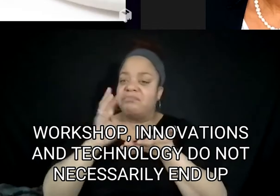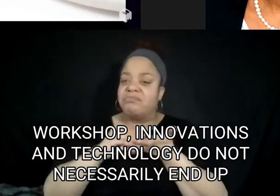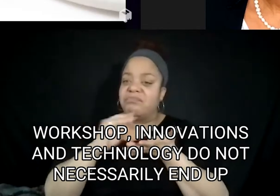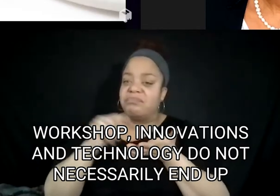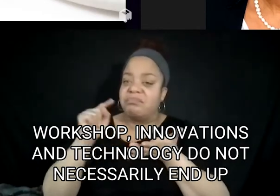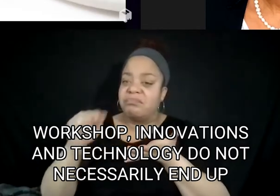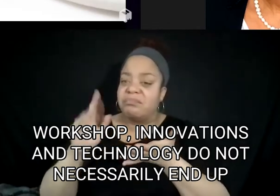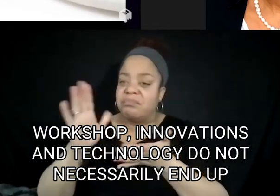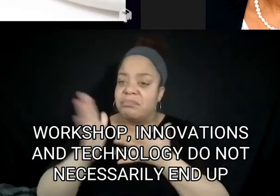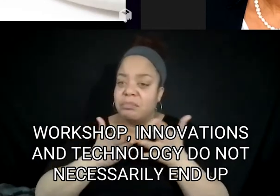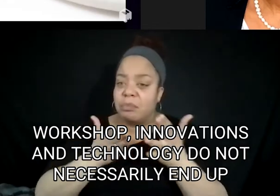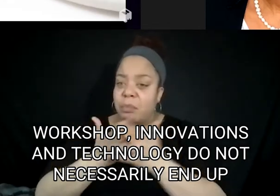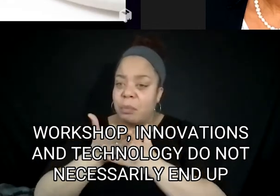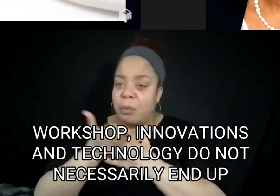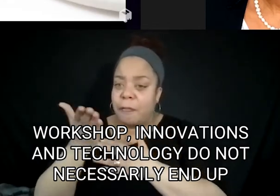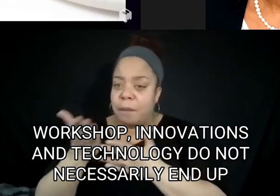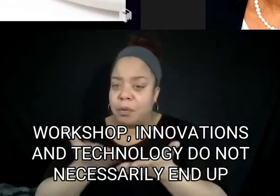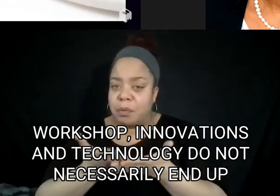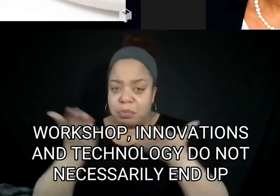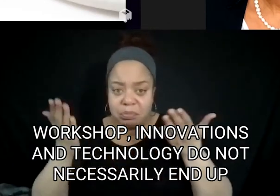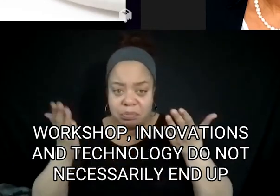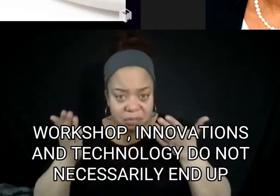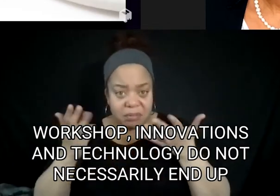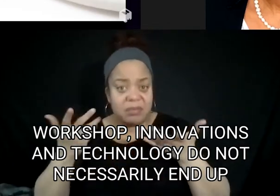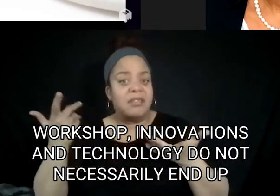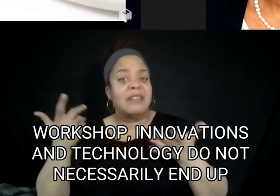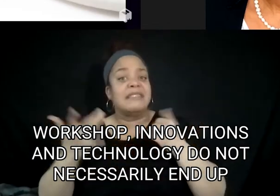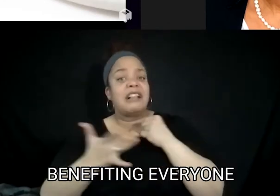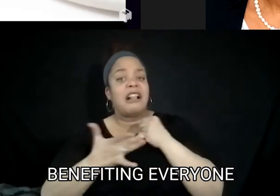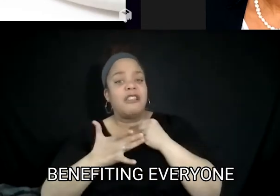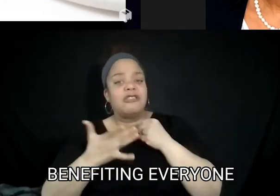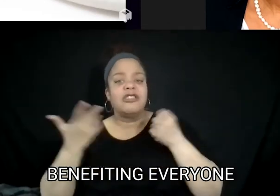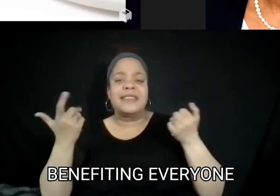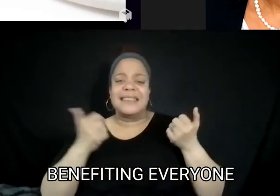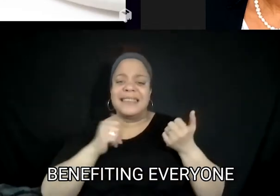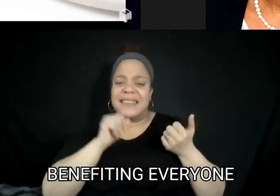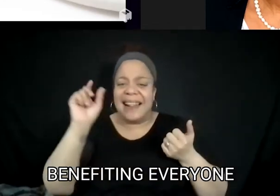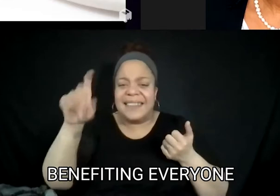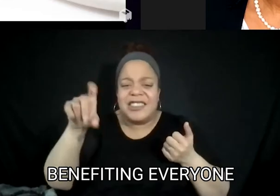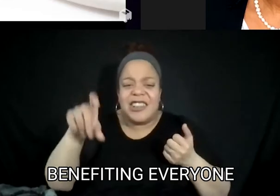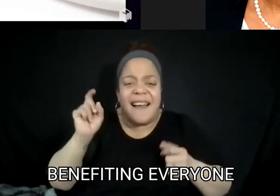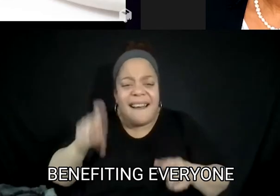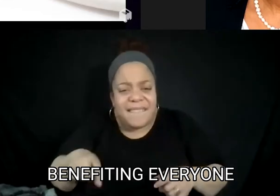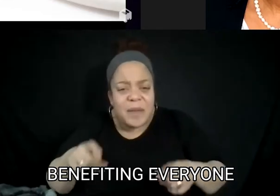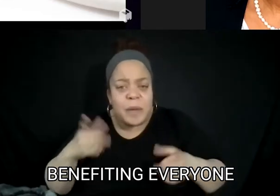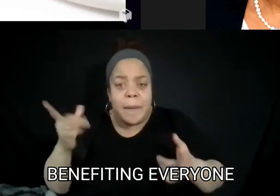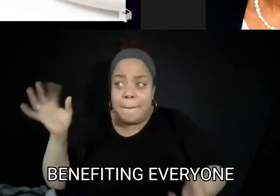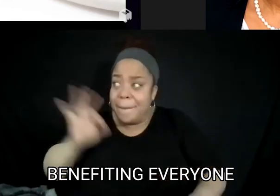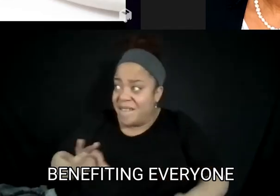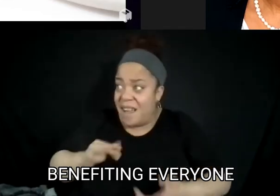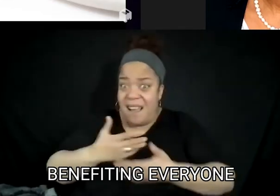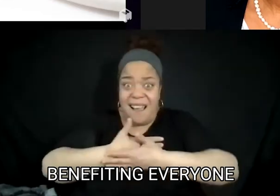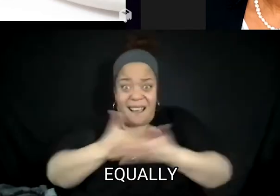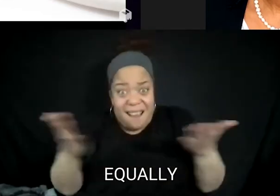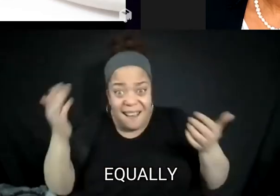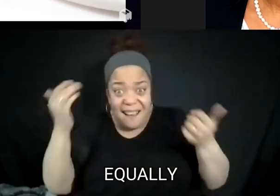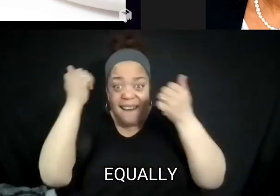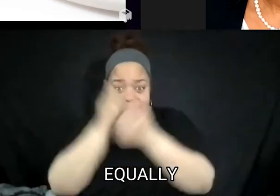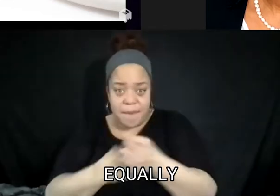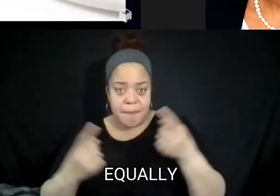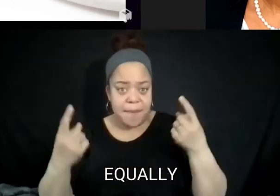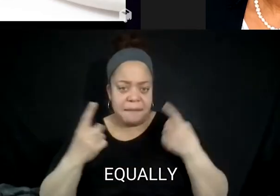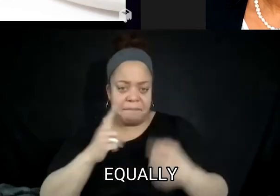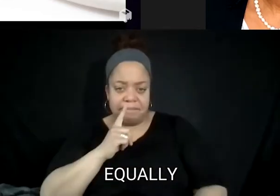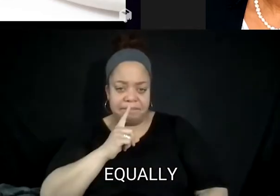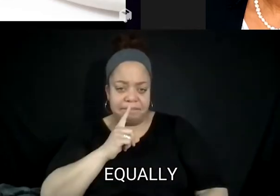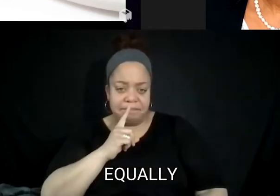And you know, furthermore, technology is not always good. So at the end of the last workshop, I